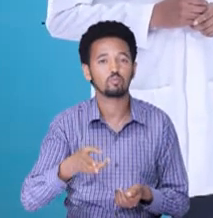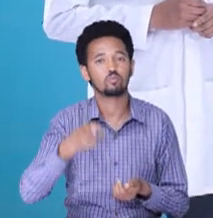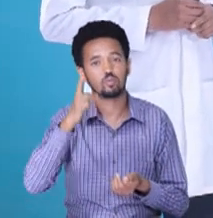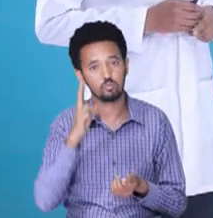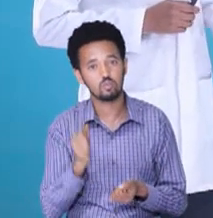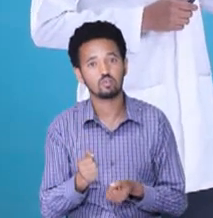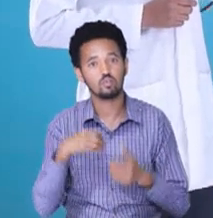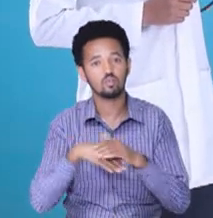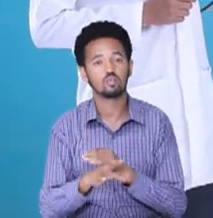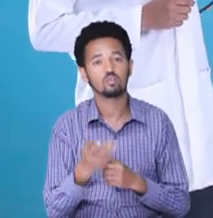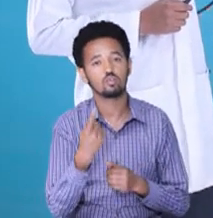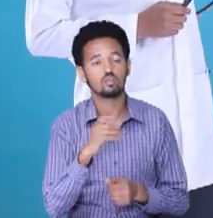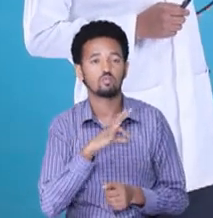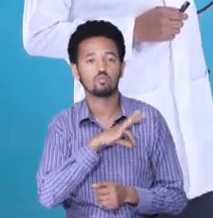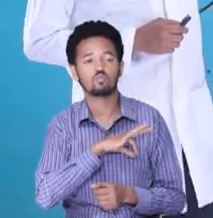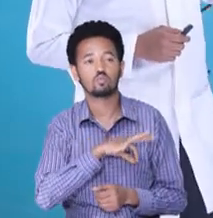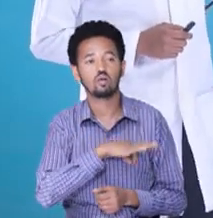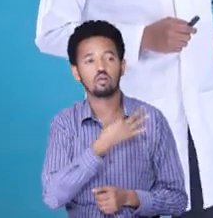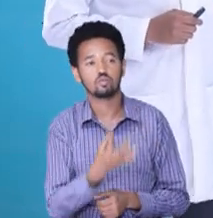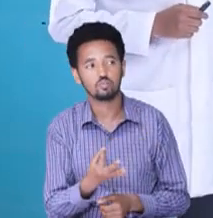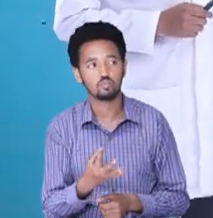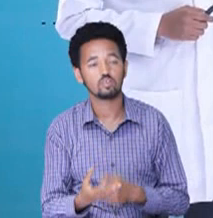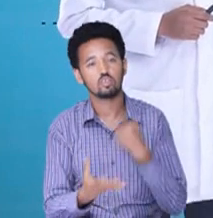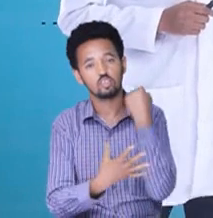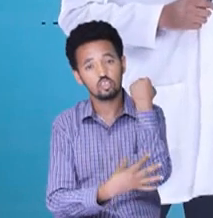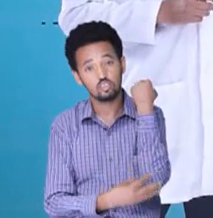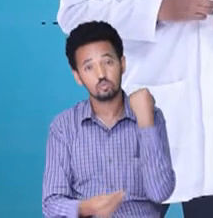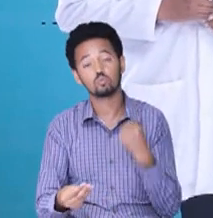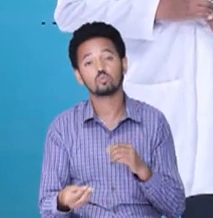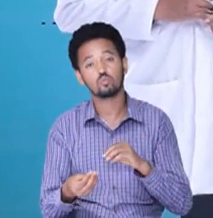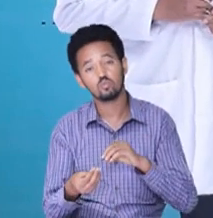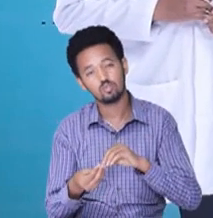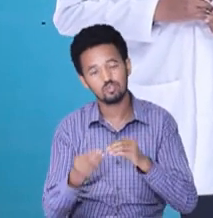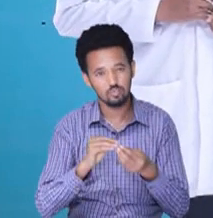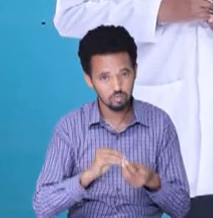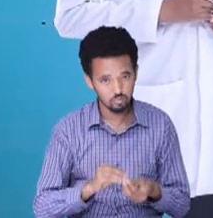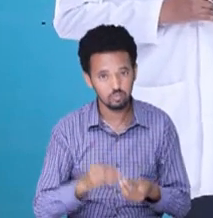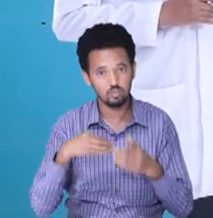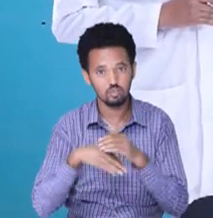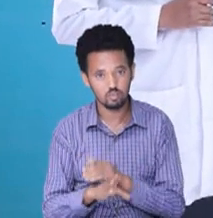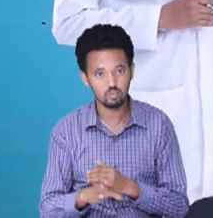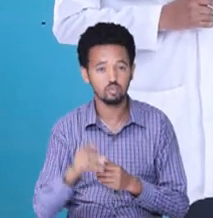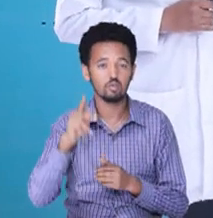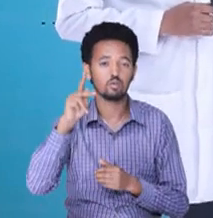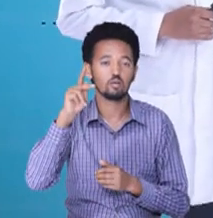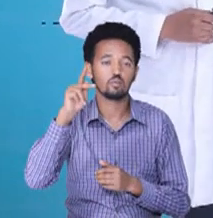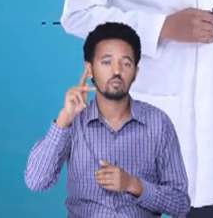in France. The other one, the poor number increased in Paris.